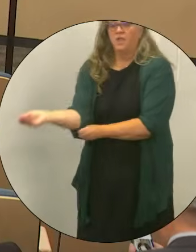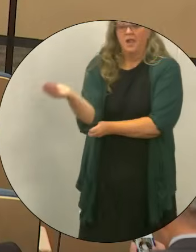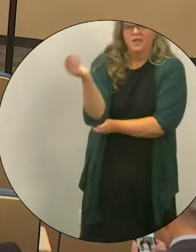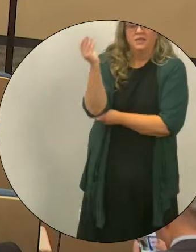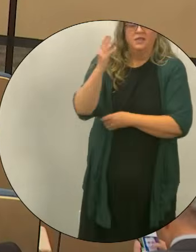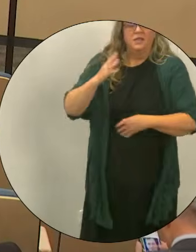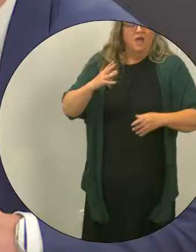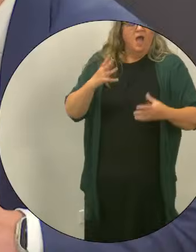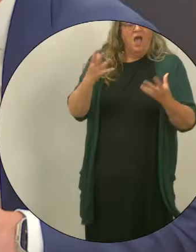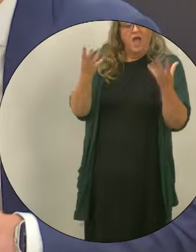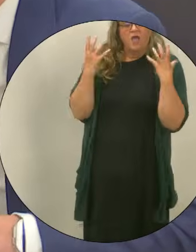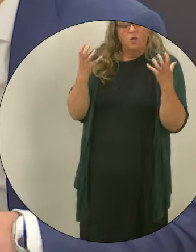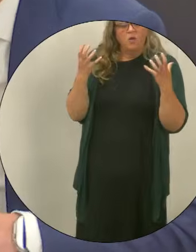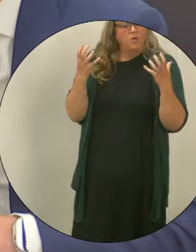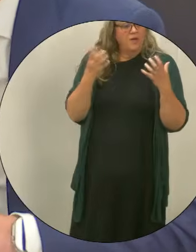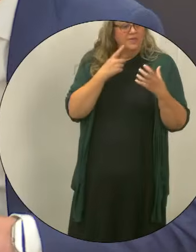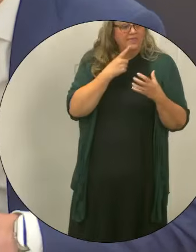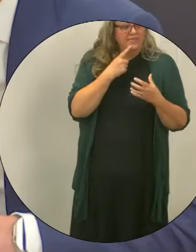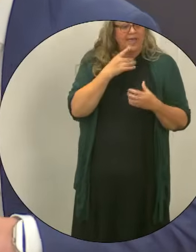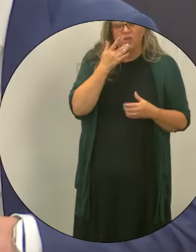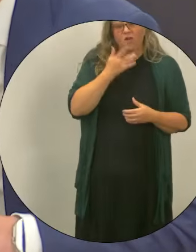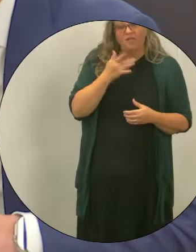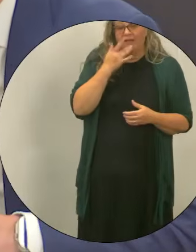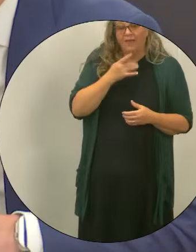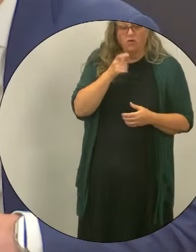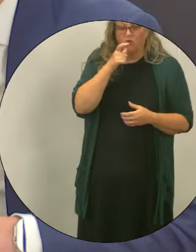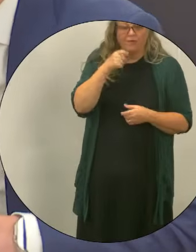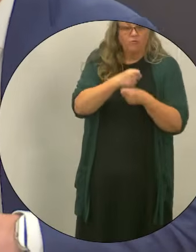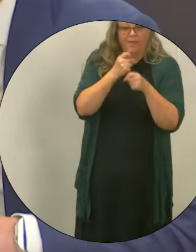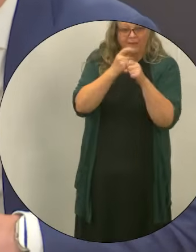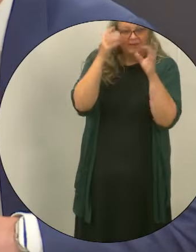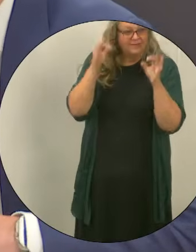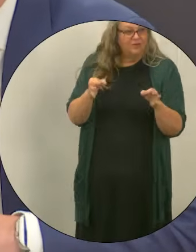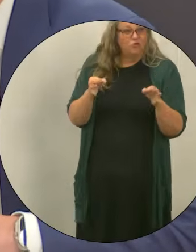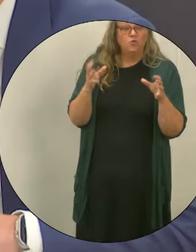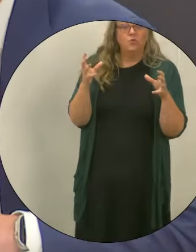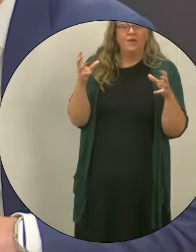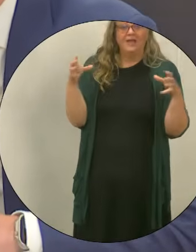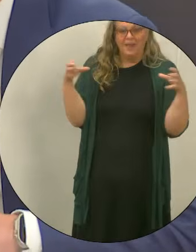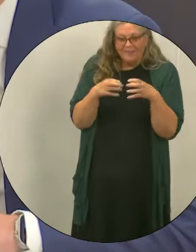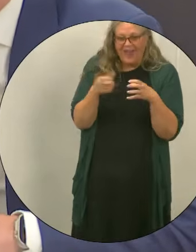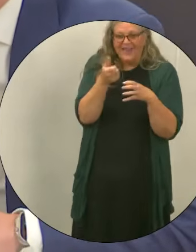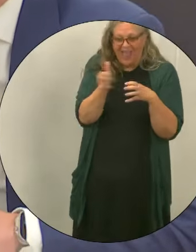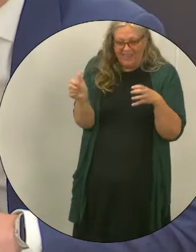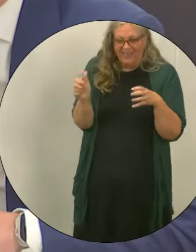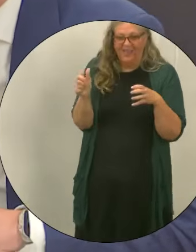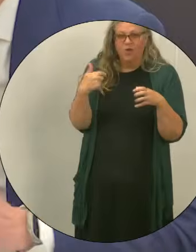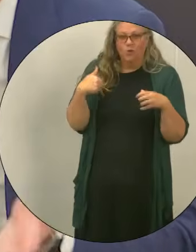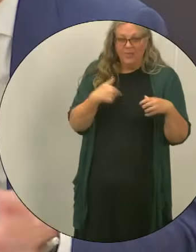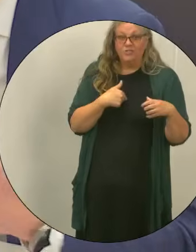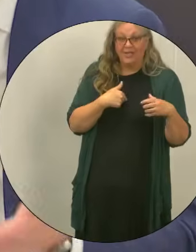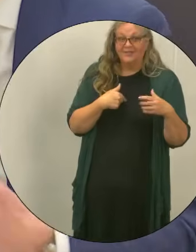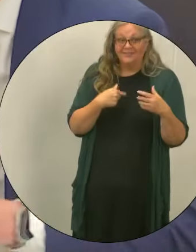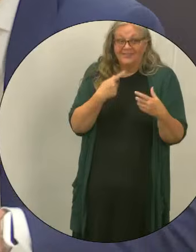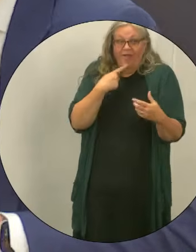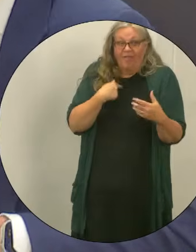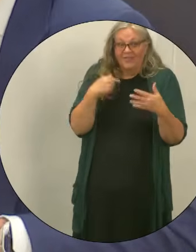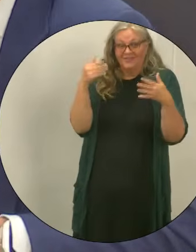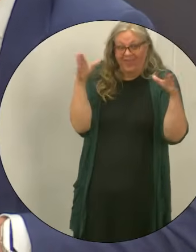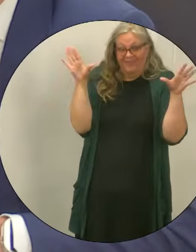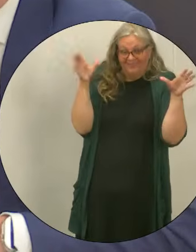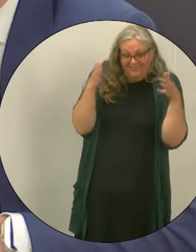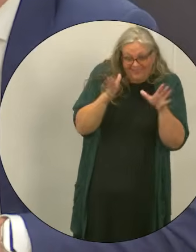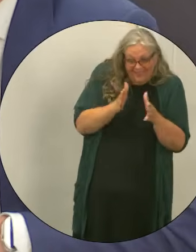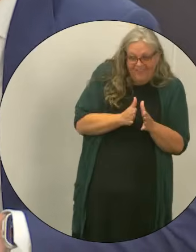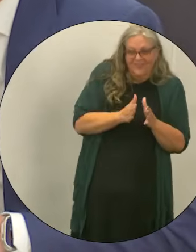record. I do just want to say you're lucky in that you don't have to make the decision to combine any of them tonight. You just have to narrow for us so that we can have those